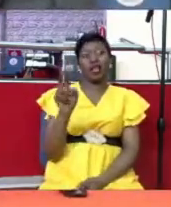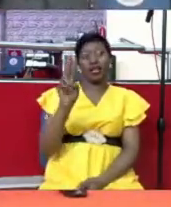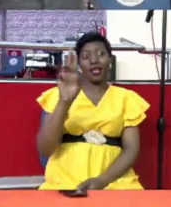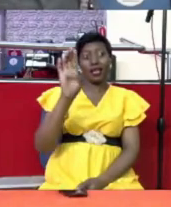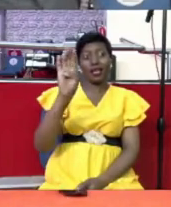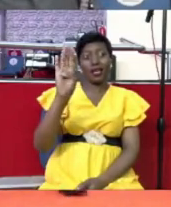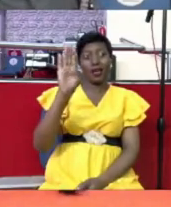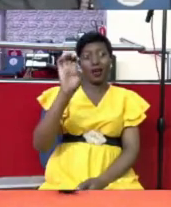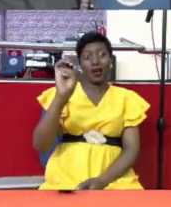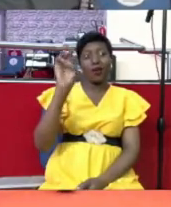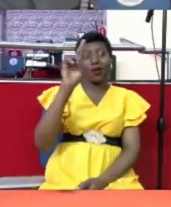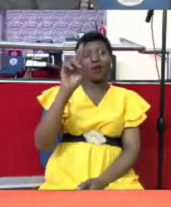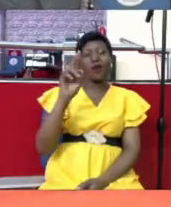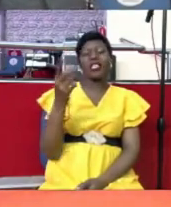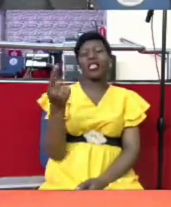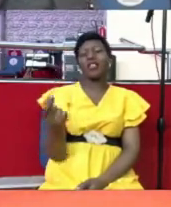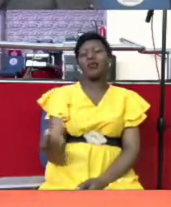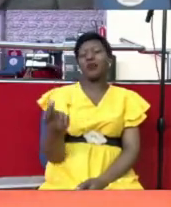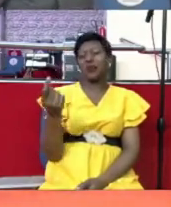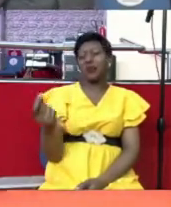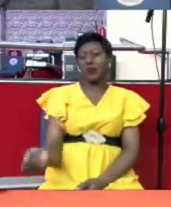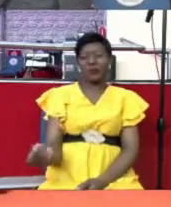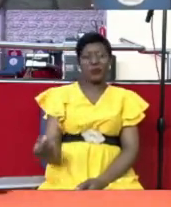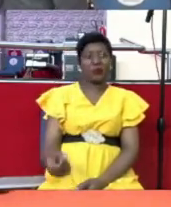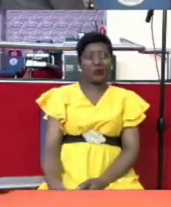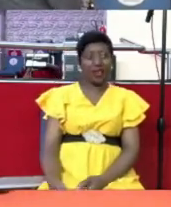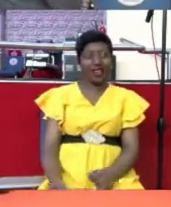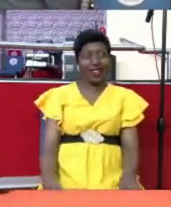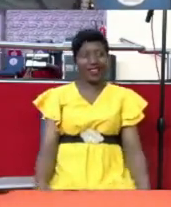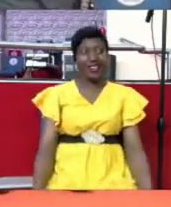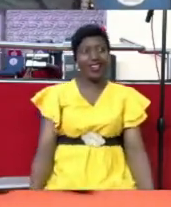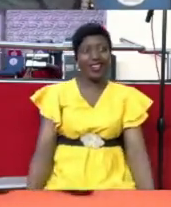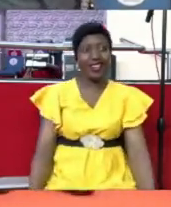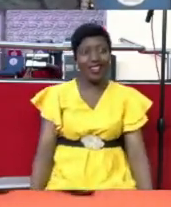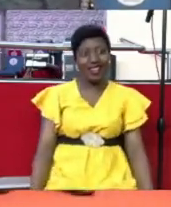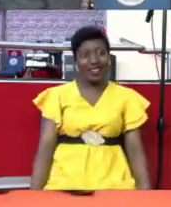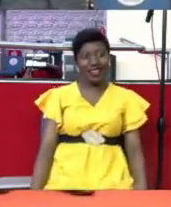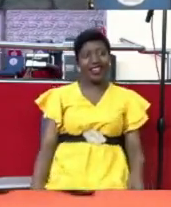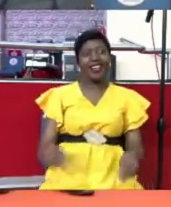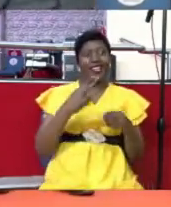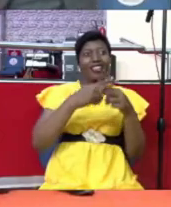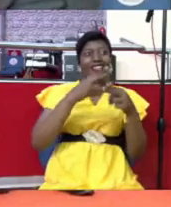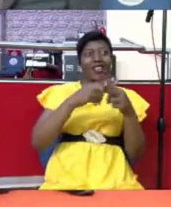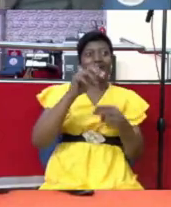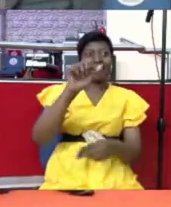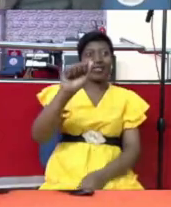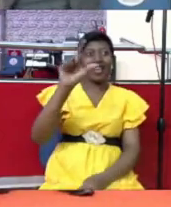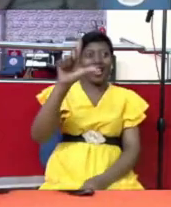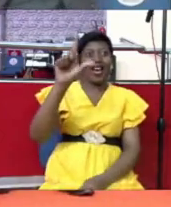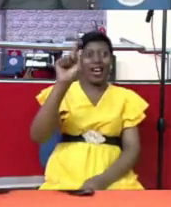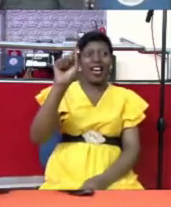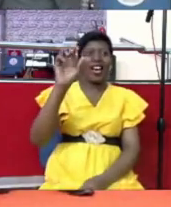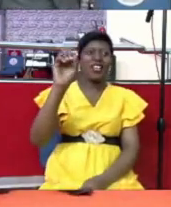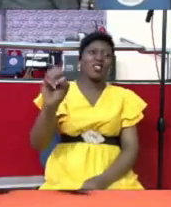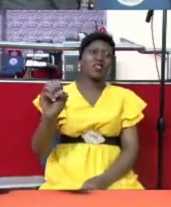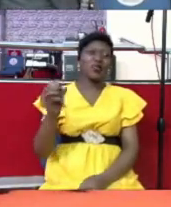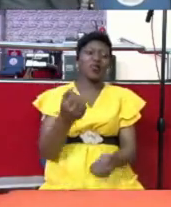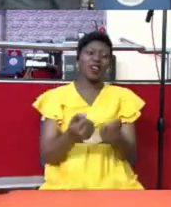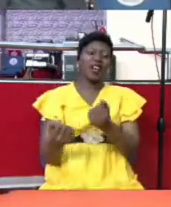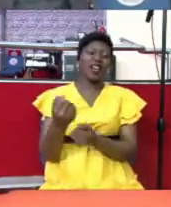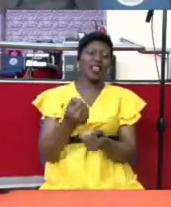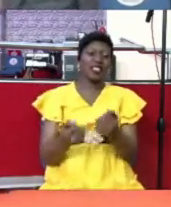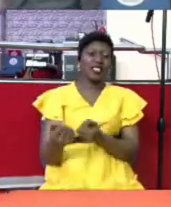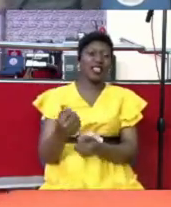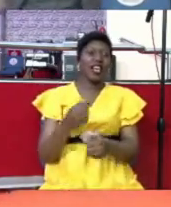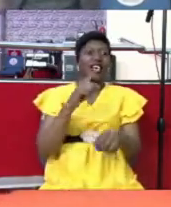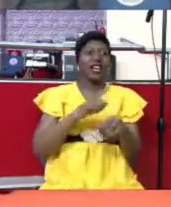Praise the name of the Lord. Amen. Ni Alto actually. Someone said that an Alto on the road, ikipigiwa honi na trailer,